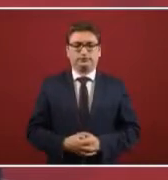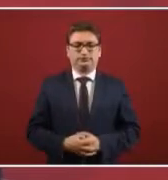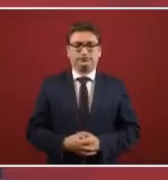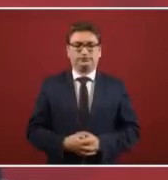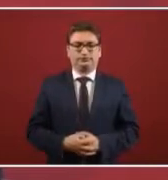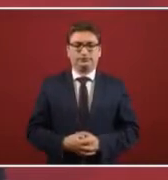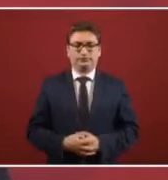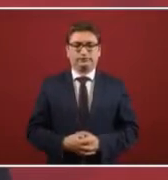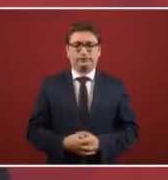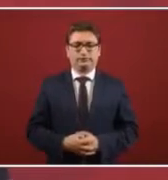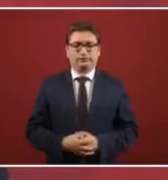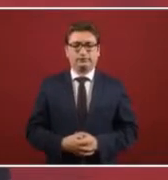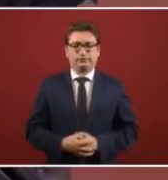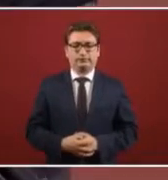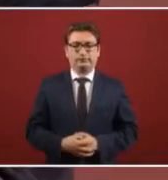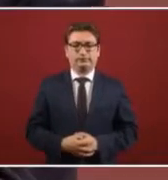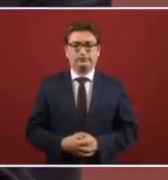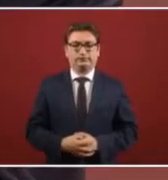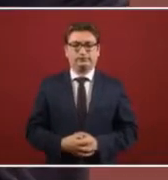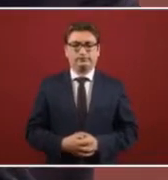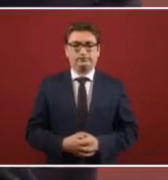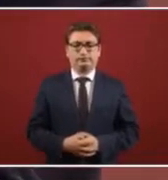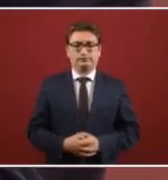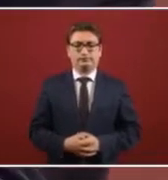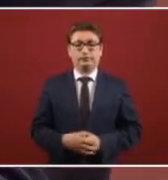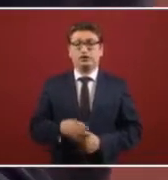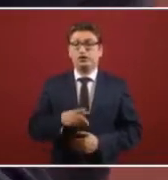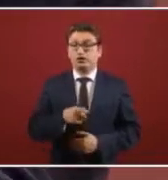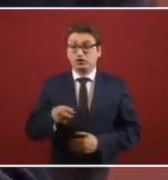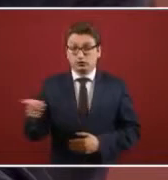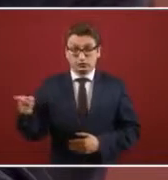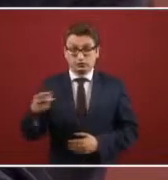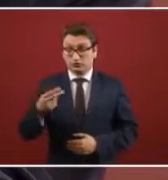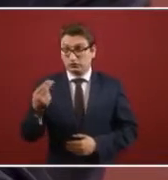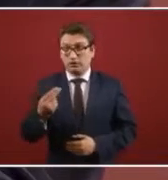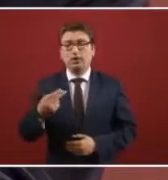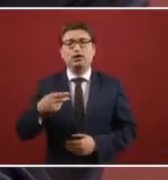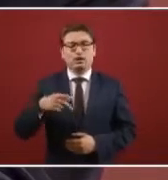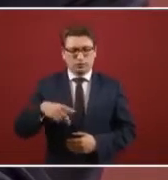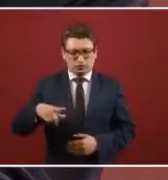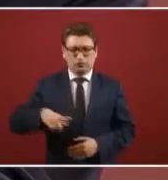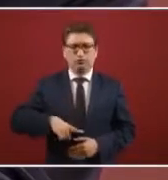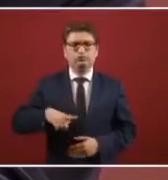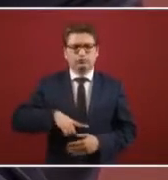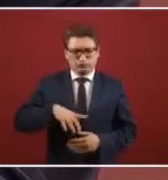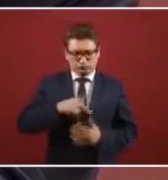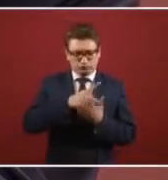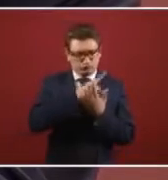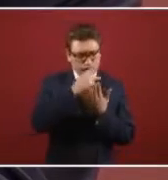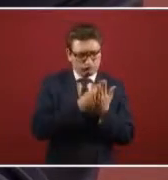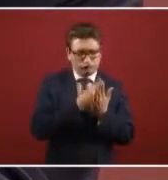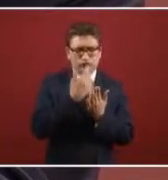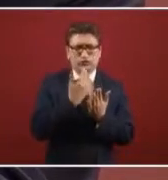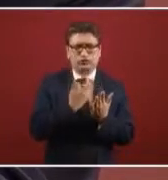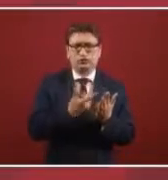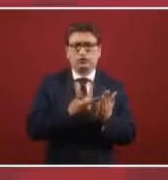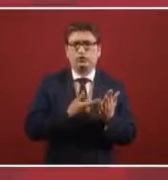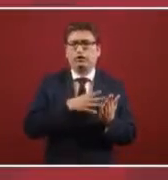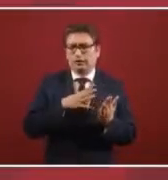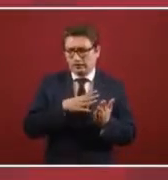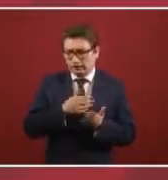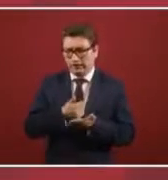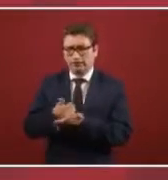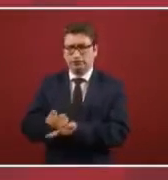se tome en consideración and que you hay take programas consideration de that there apoyo are programs for para la gente, support for the para los people, jóvenes. for the youth. Ya